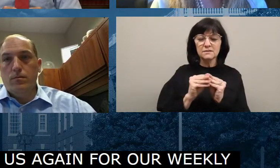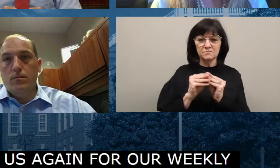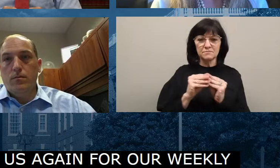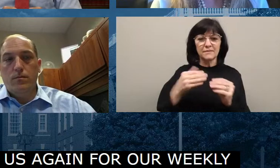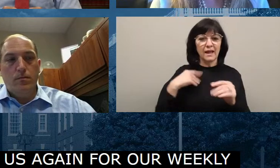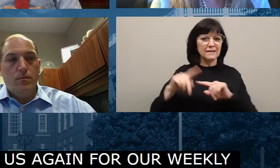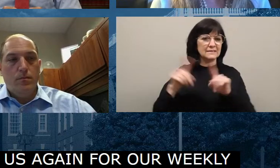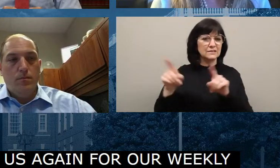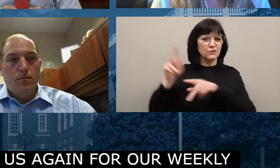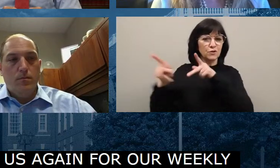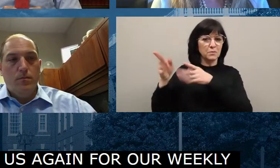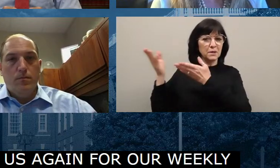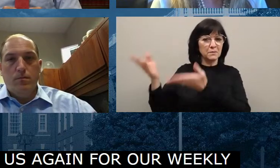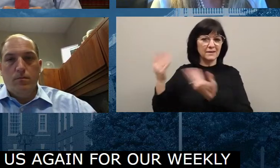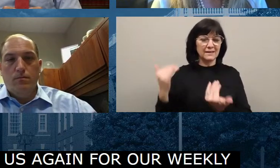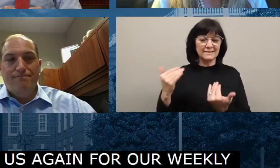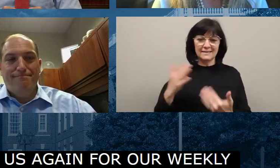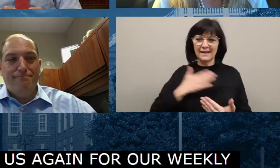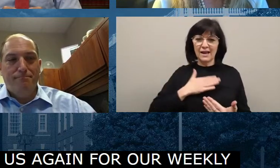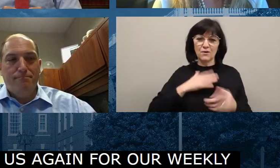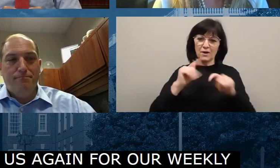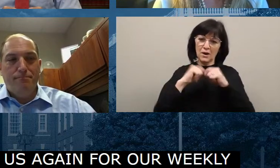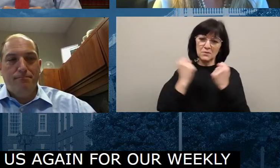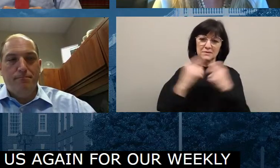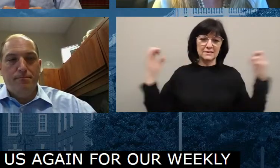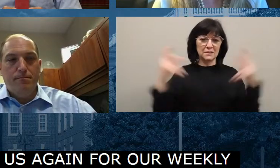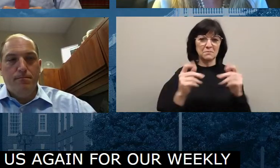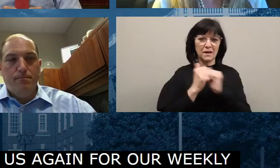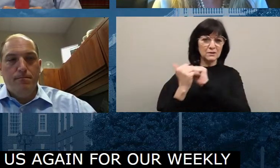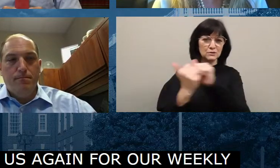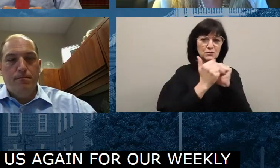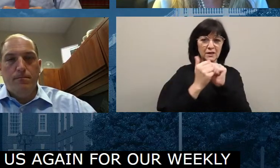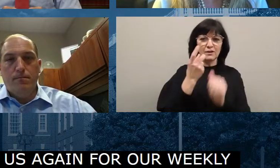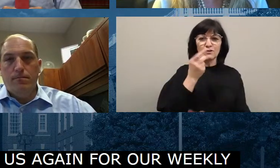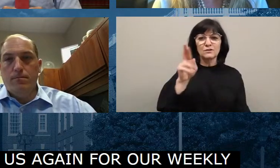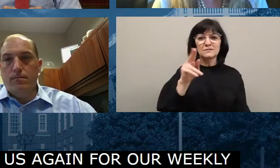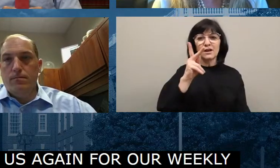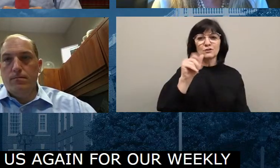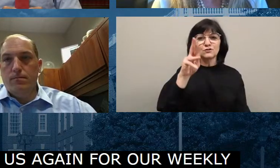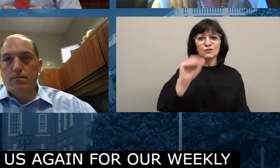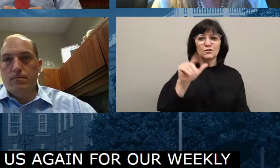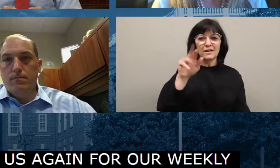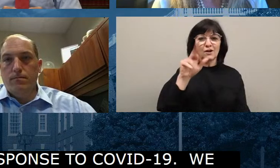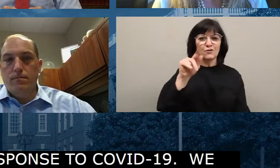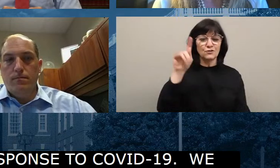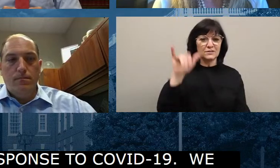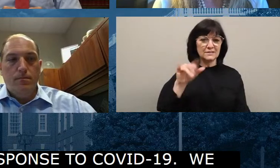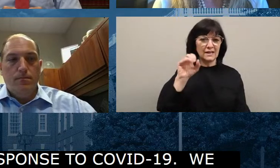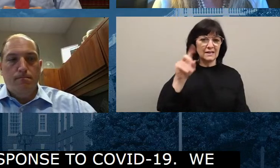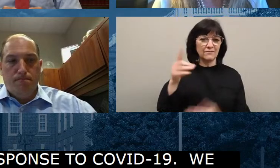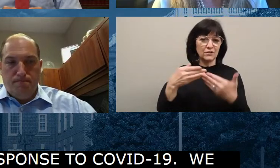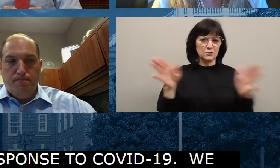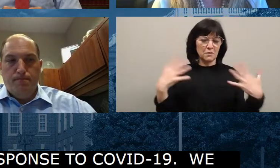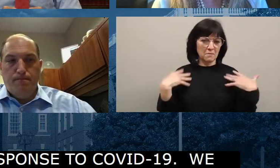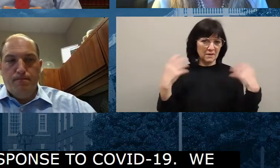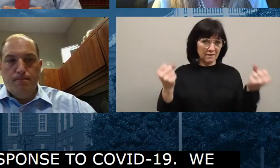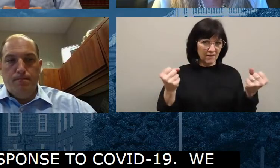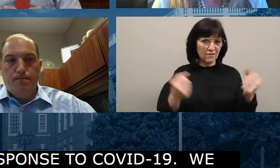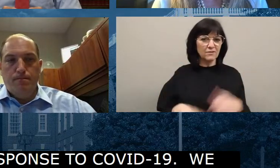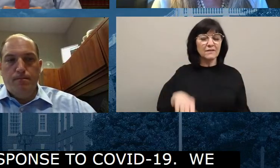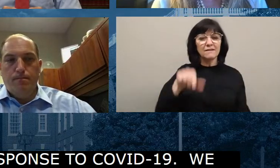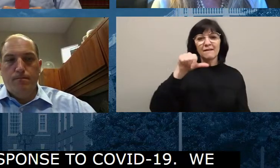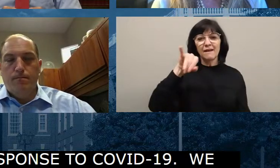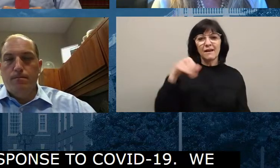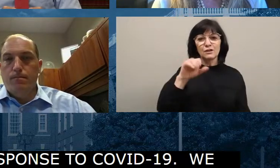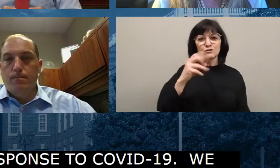got the band back together again. Dr. Carol Rattay is the Director of Division of Health. AJ Shaw is the Director of our